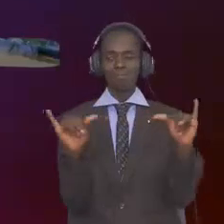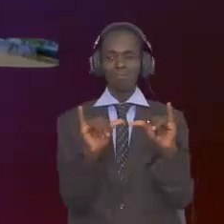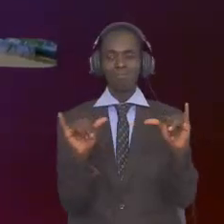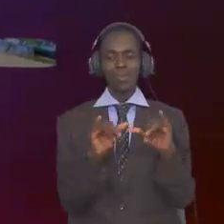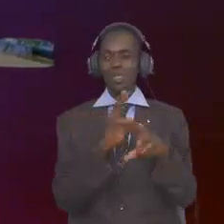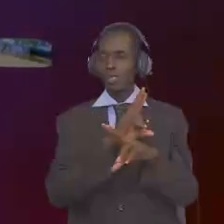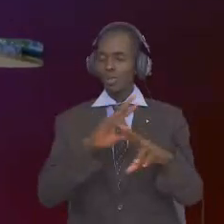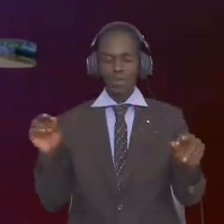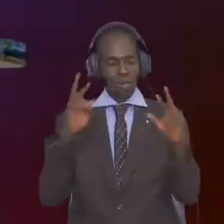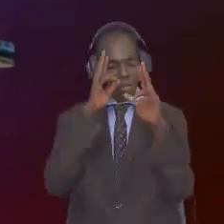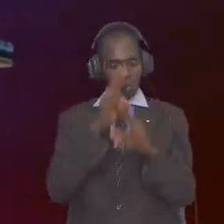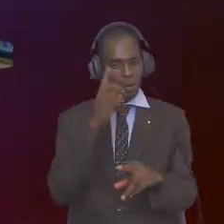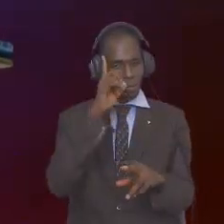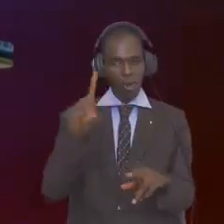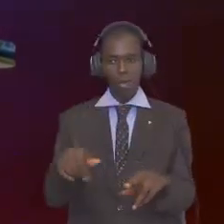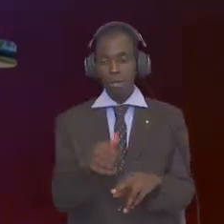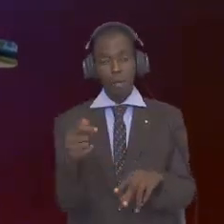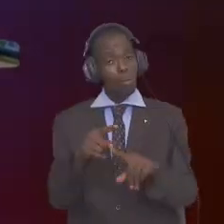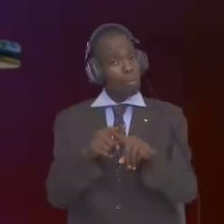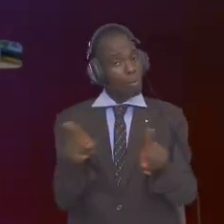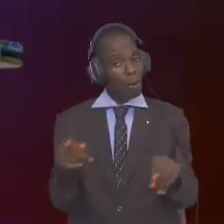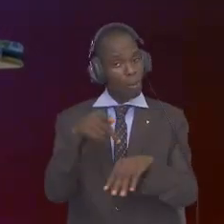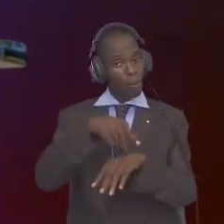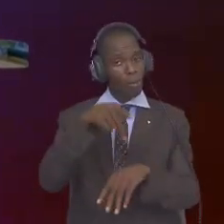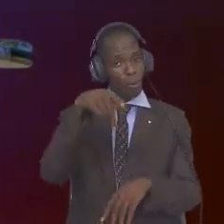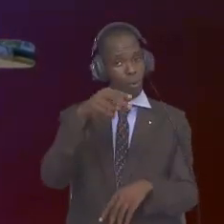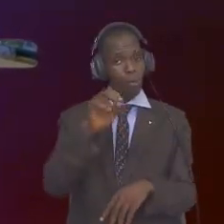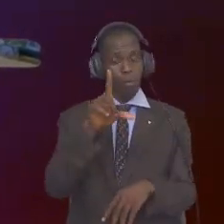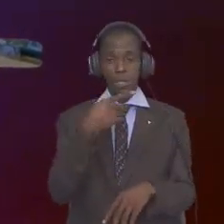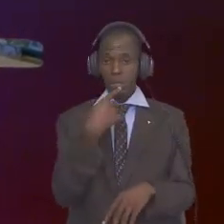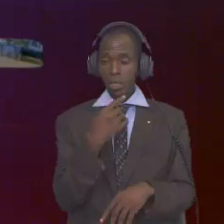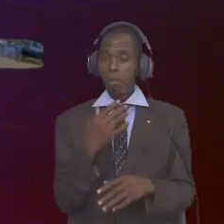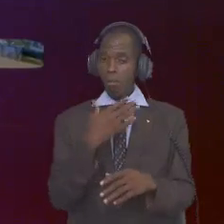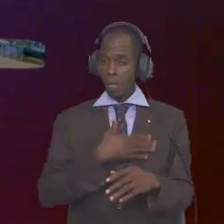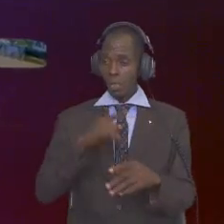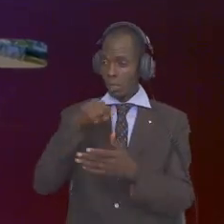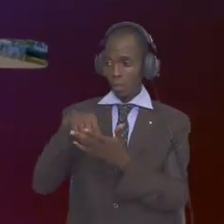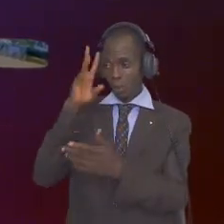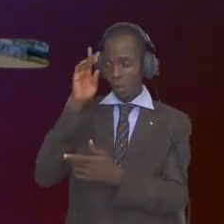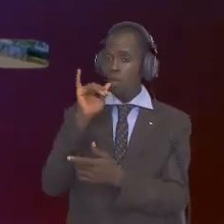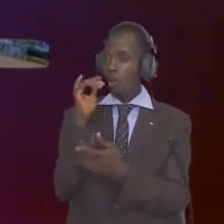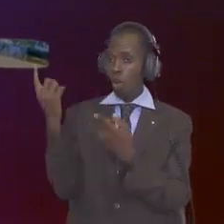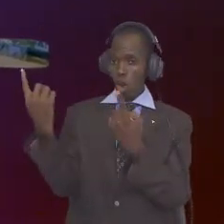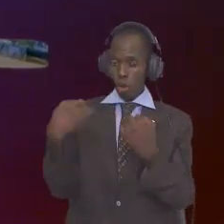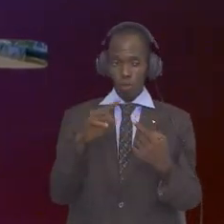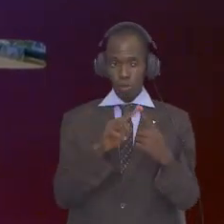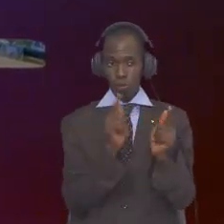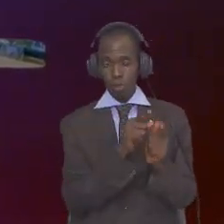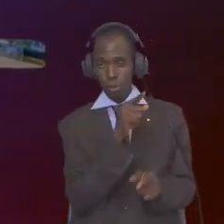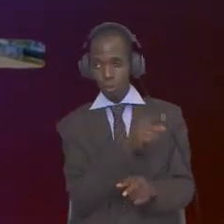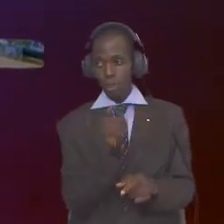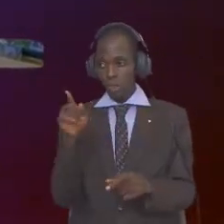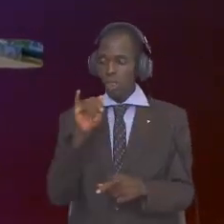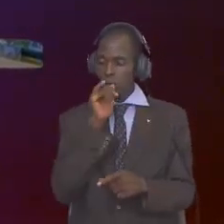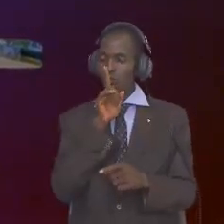to anybody. But the Paul the apostle said, this man is coming. He's a devoted man of God. He's a devoted child